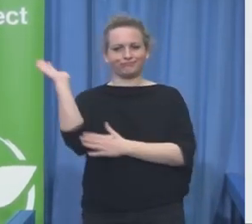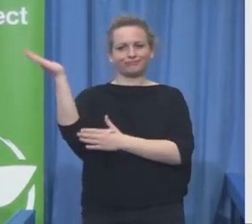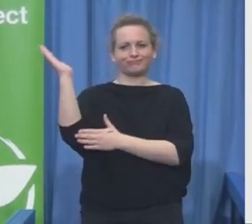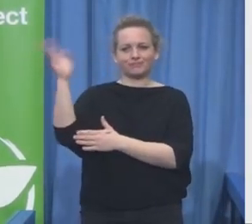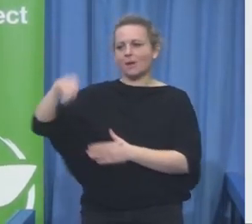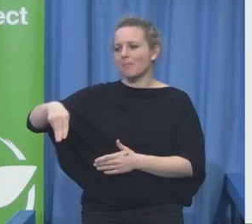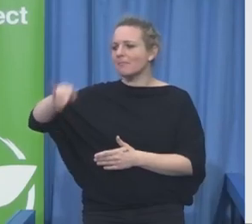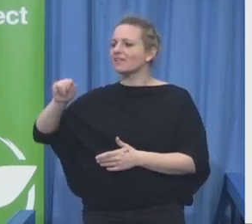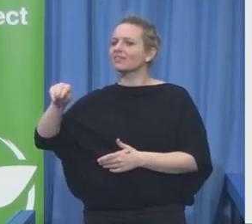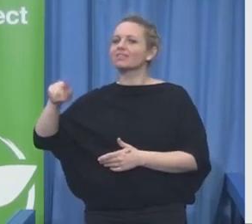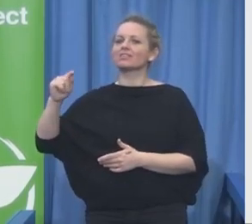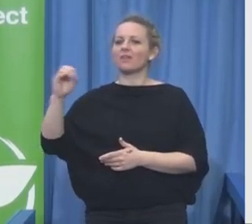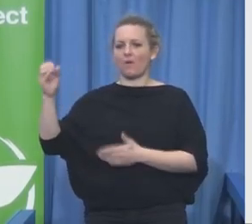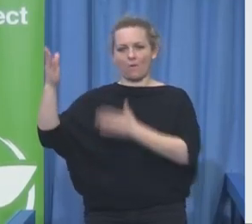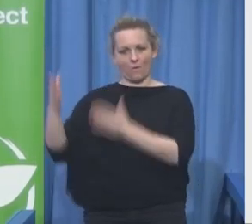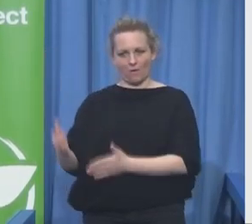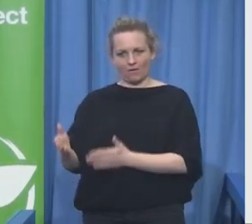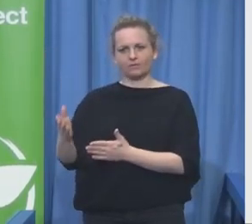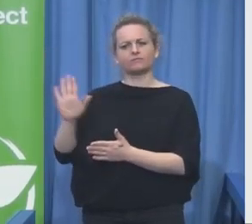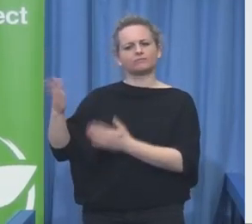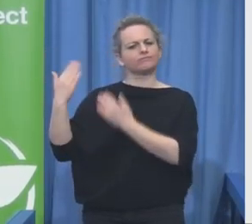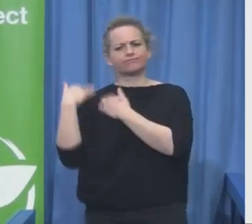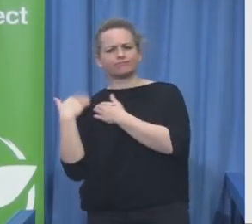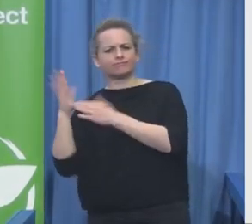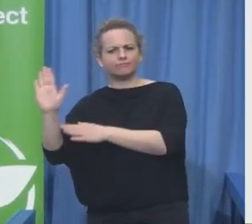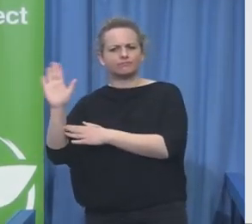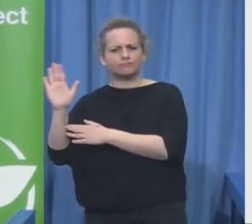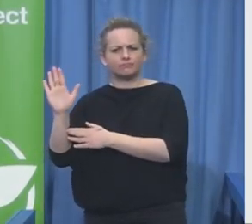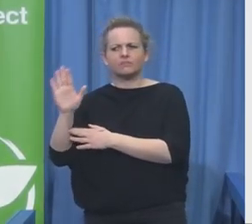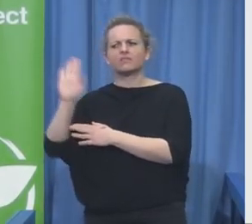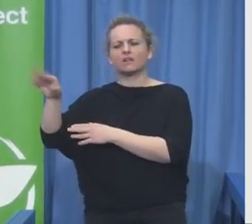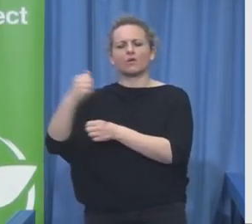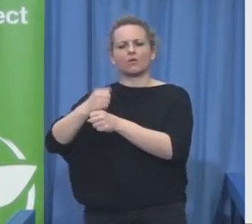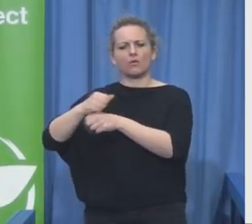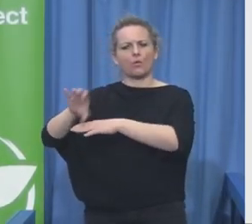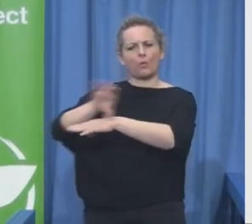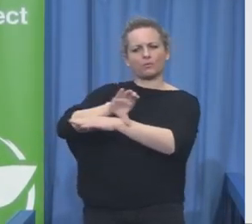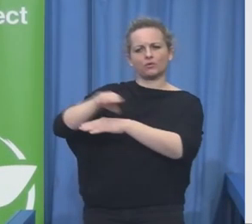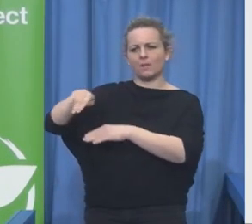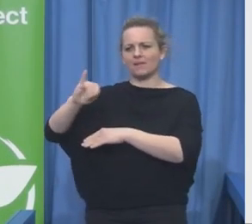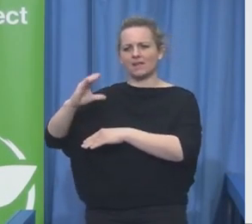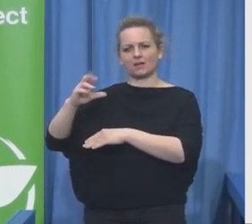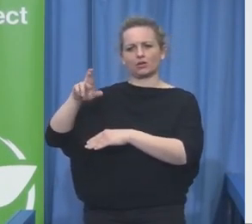for Accessibility at Microsoft. So welcome, Hector.